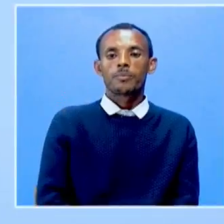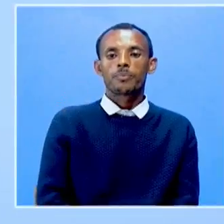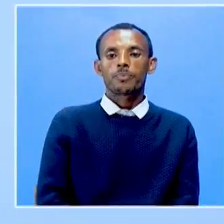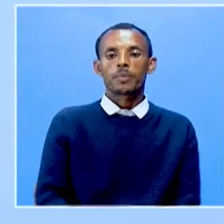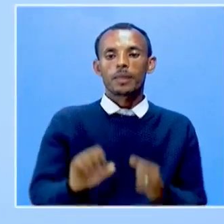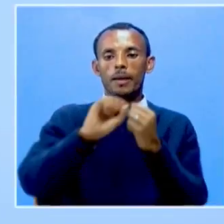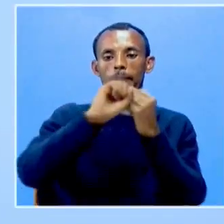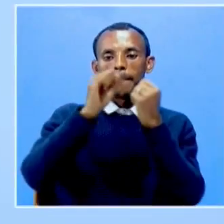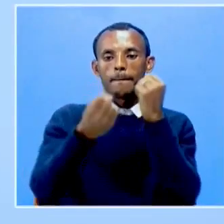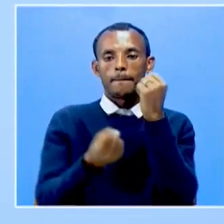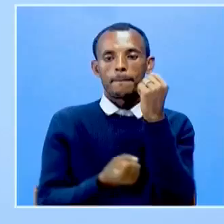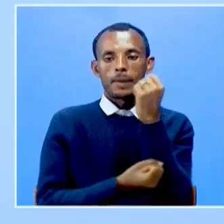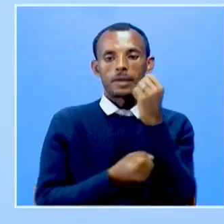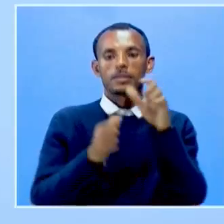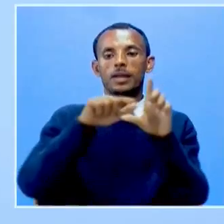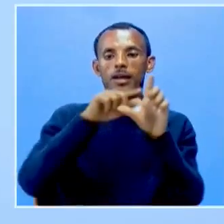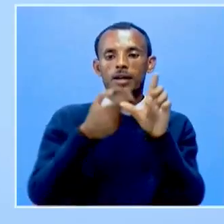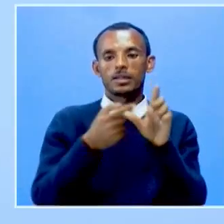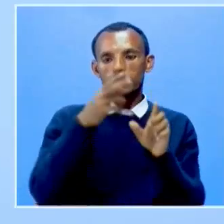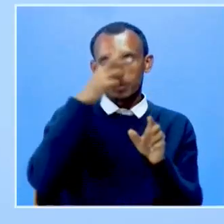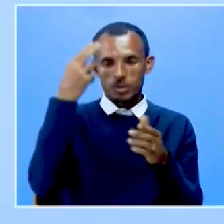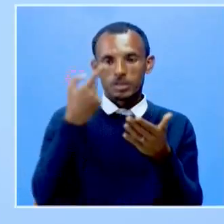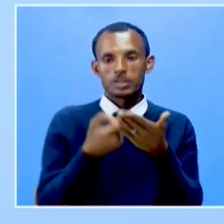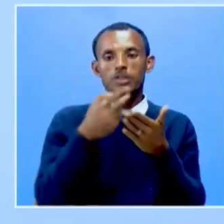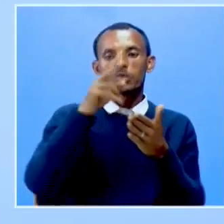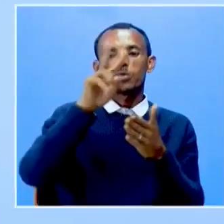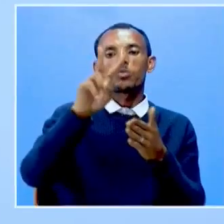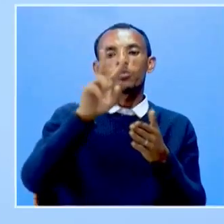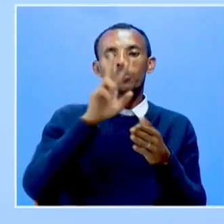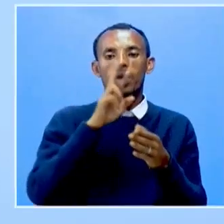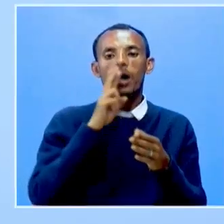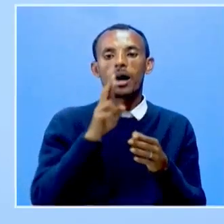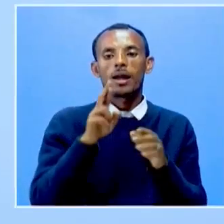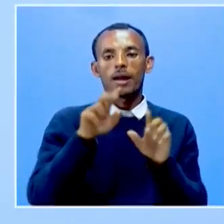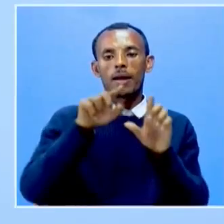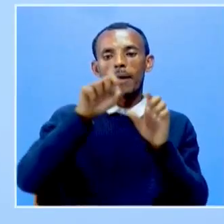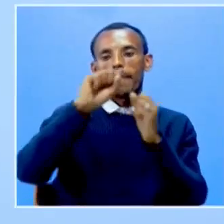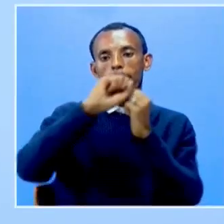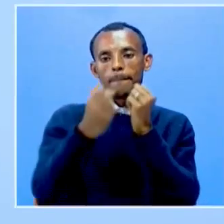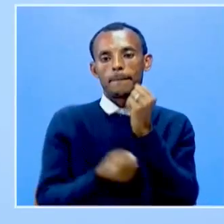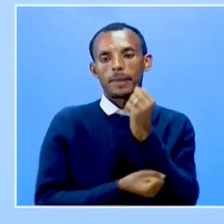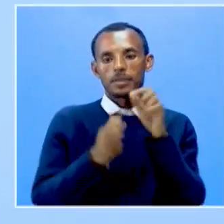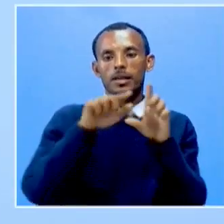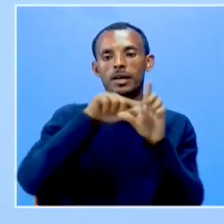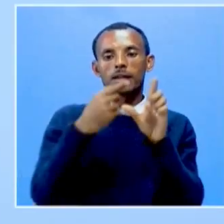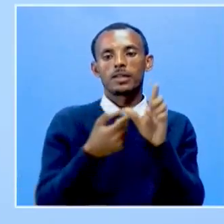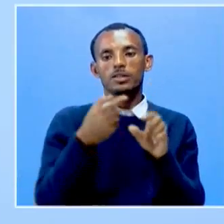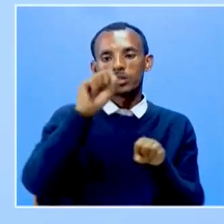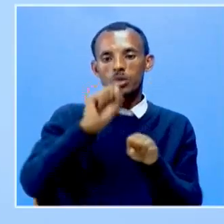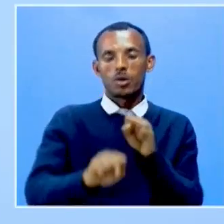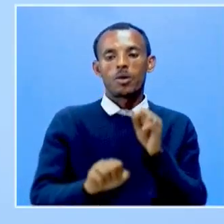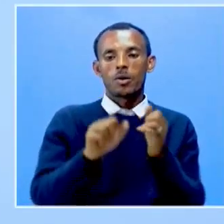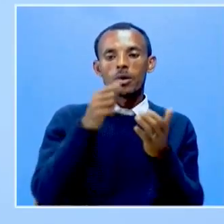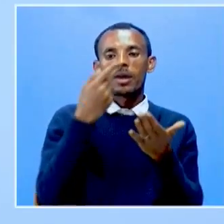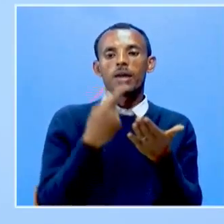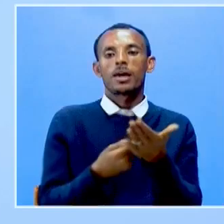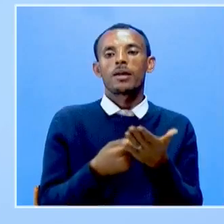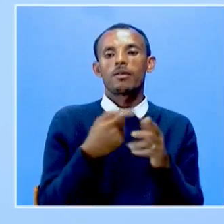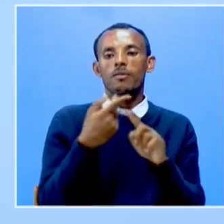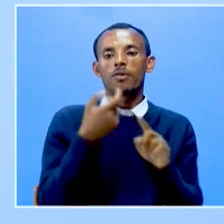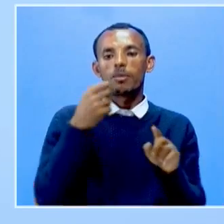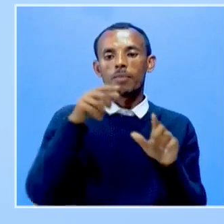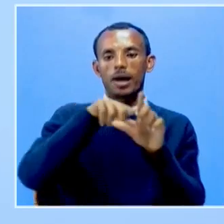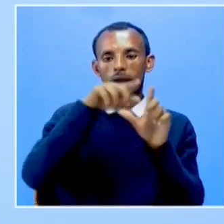Base angles, because these two are the base angles of the triangle. So here, from